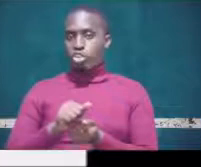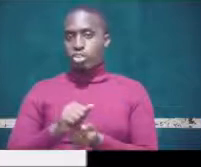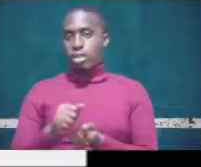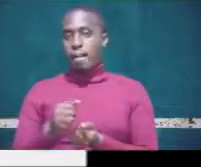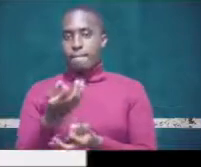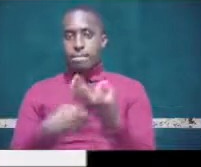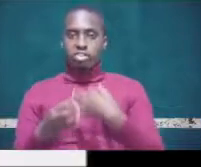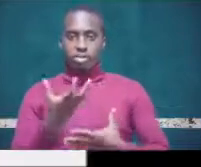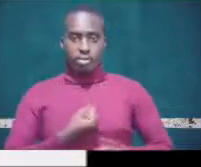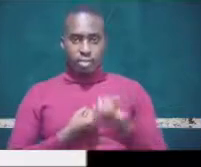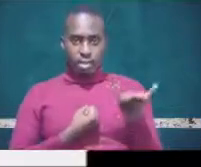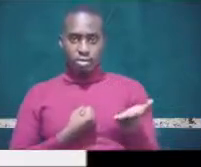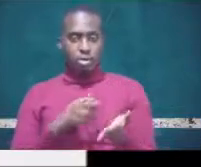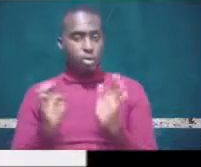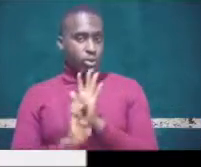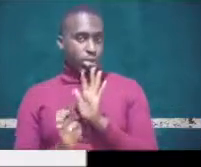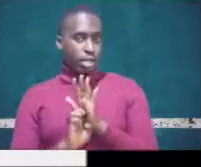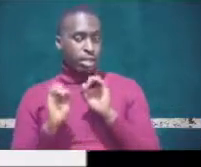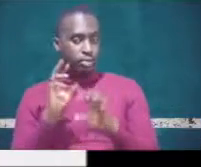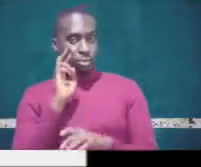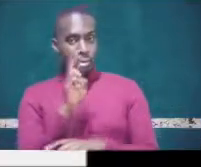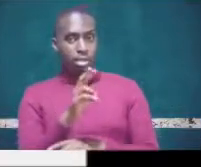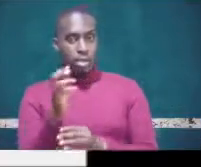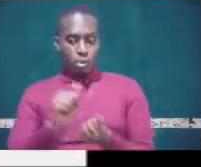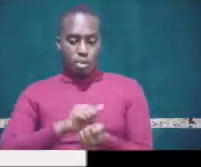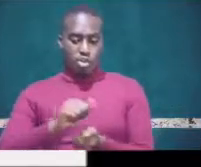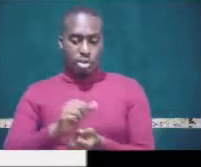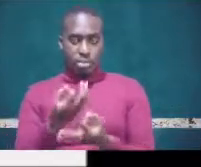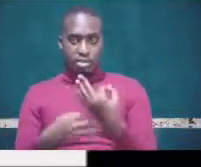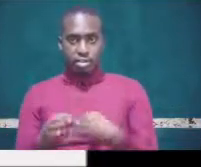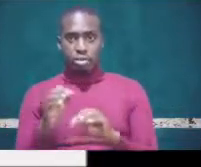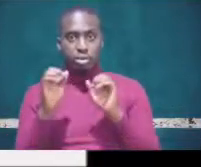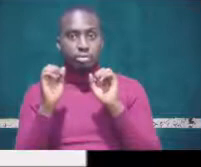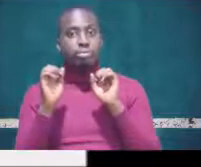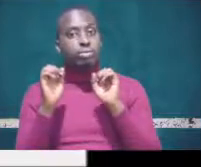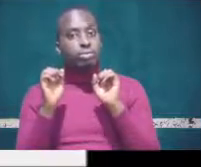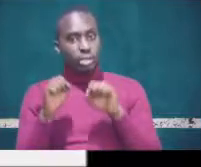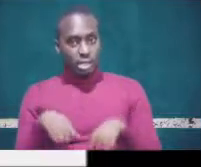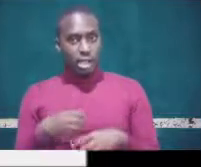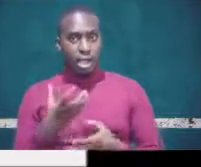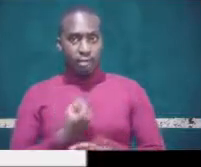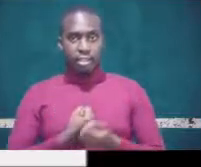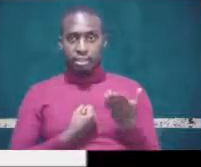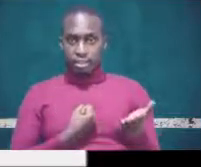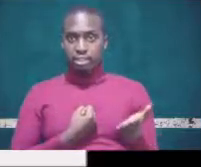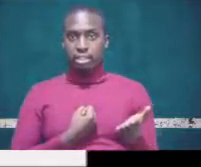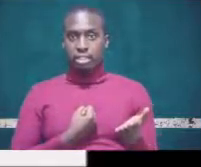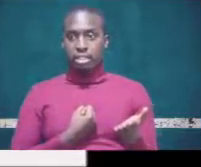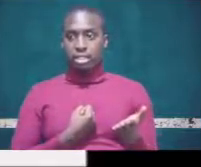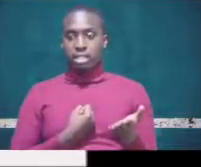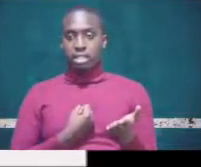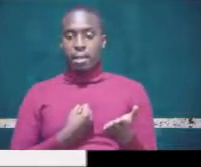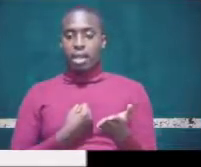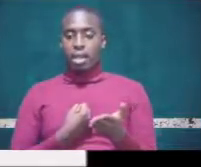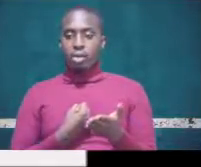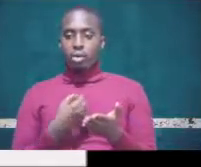we have there. For example, if you look at that washing machine, you are having this dry cleaning